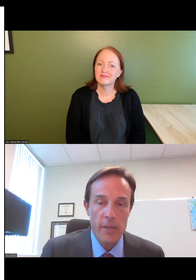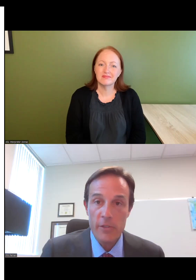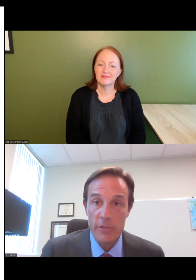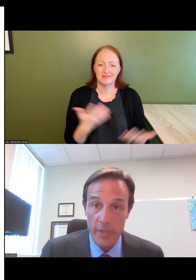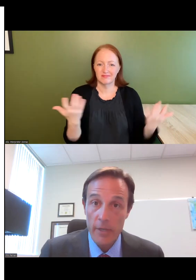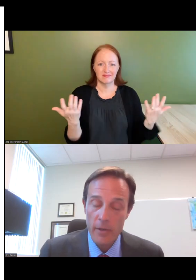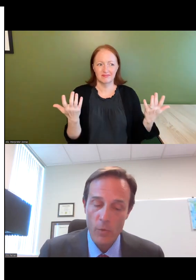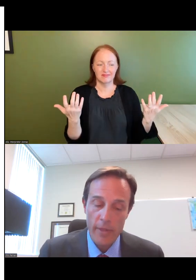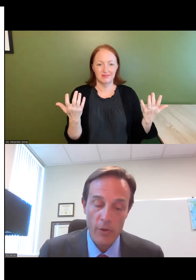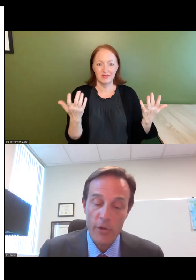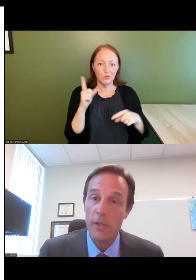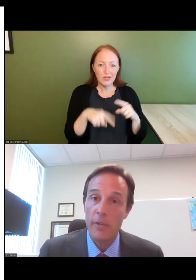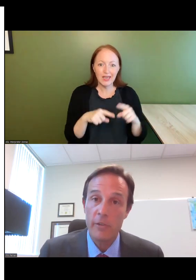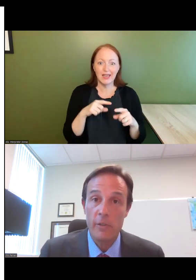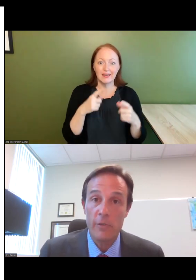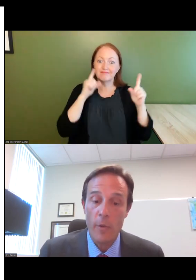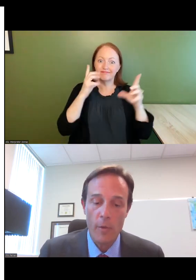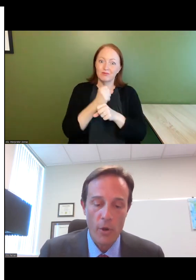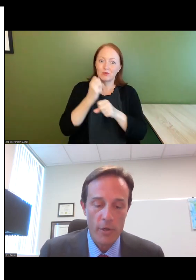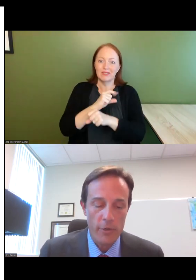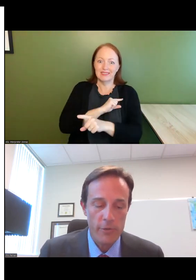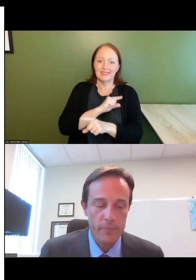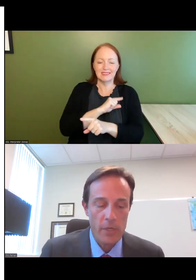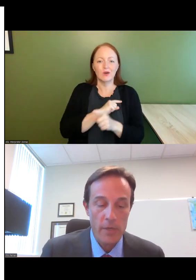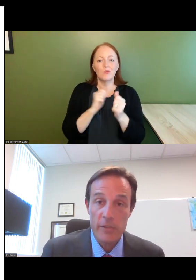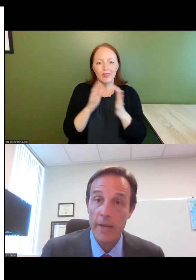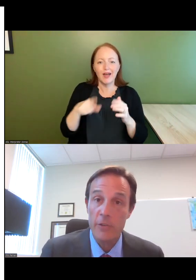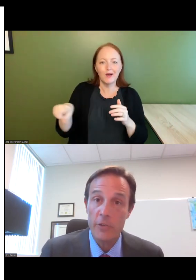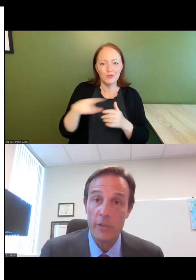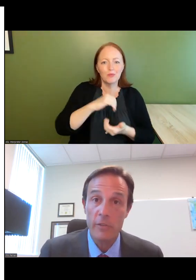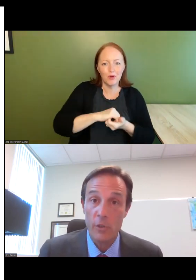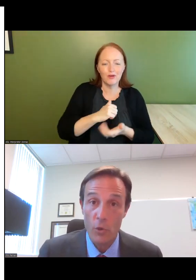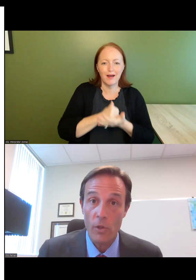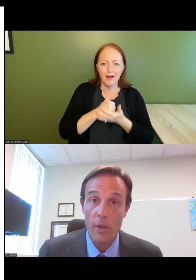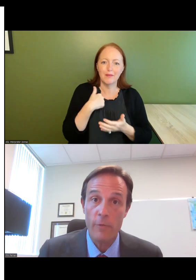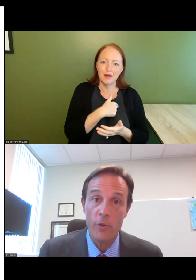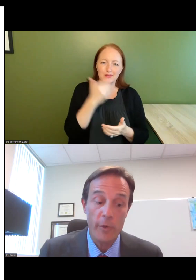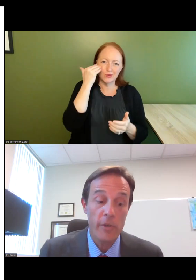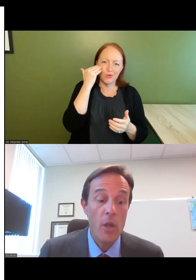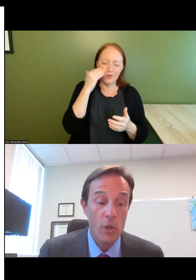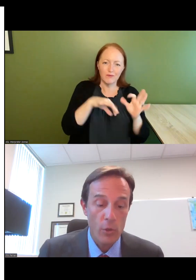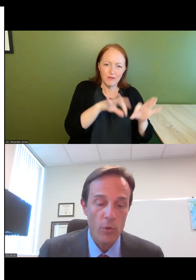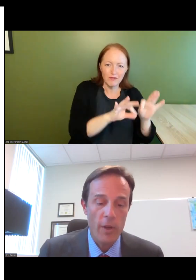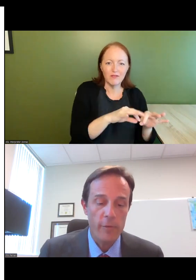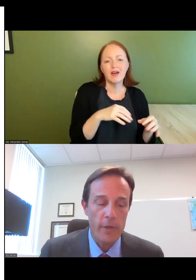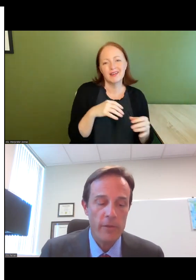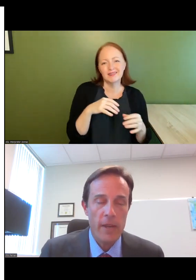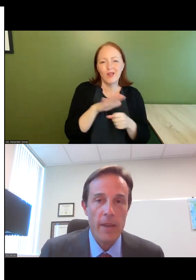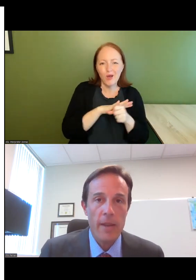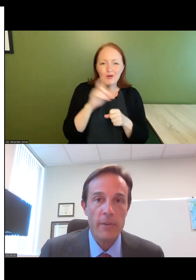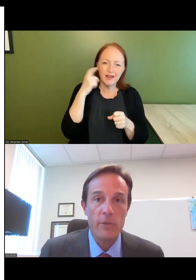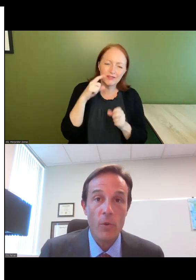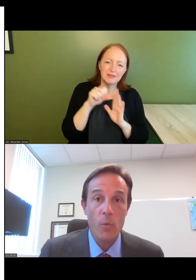have succeeded without critical assistance from our partners in state agencies, local law enforcement, local